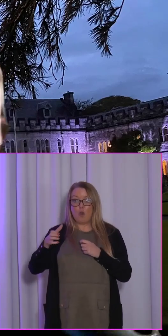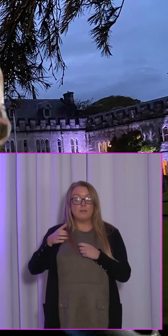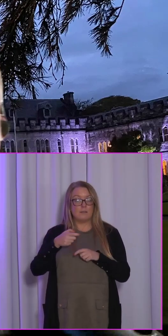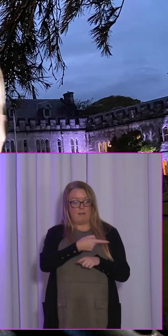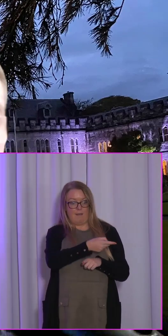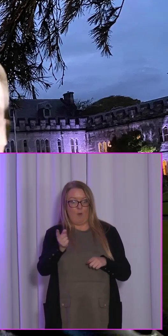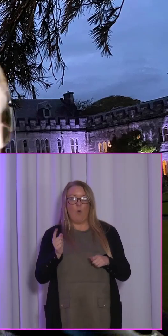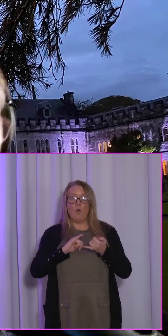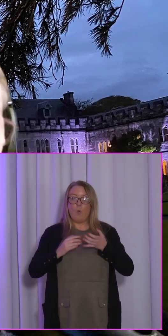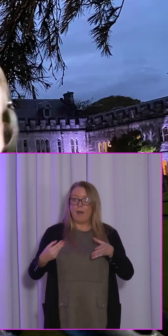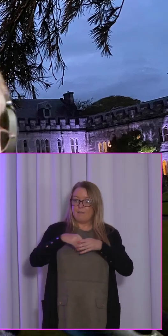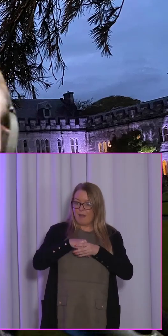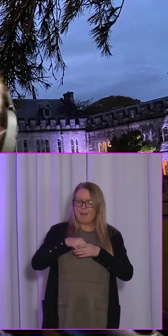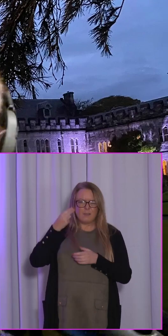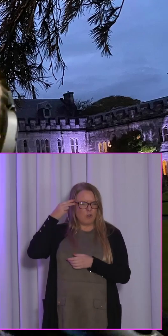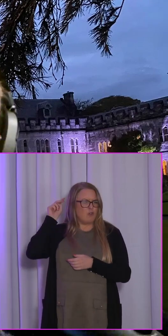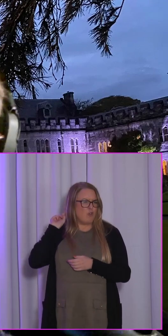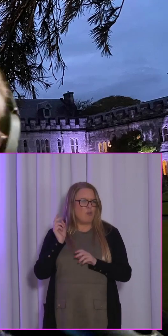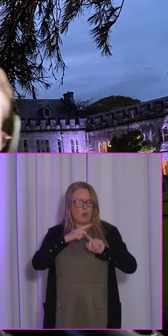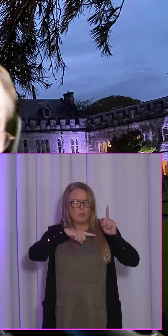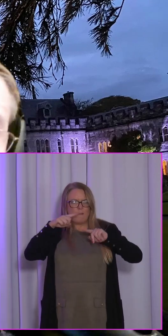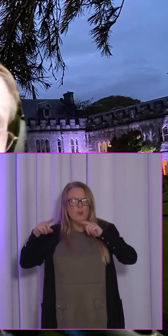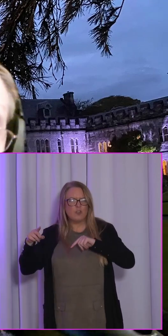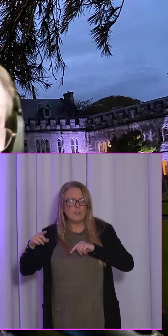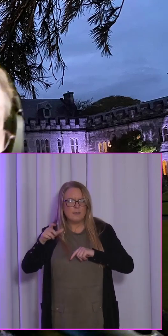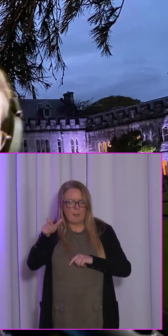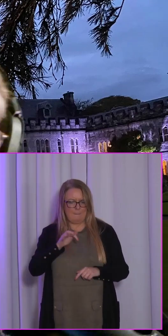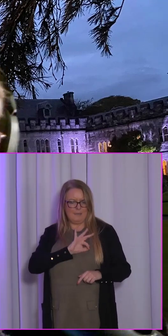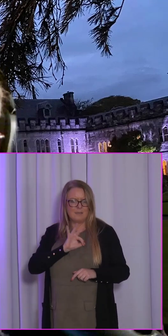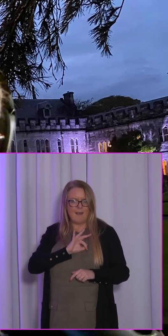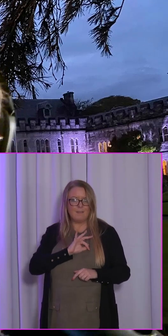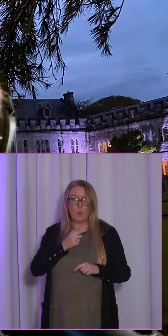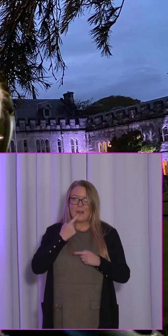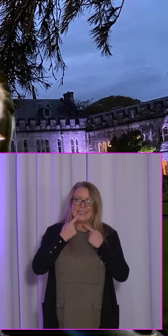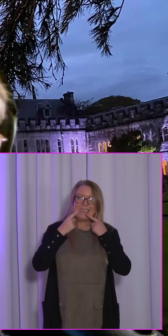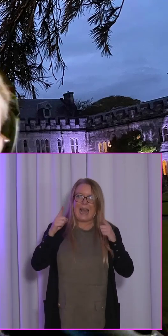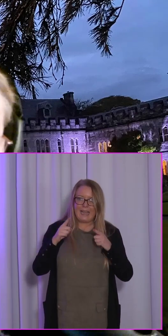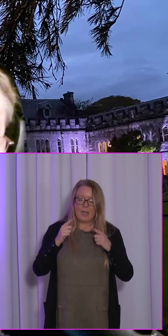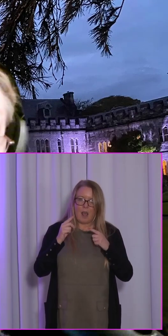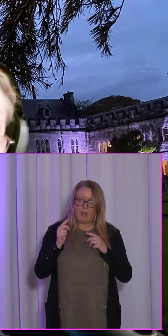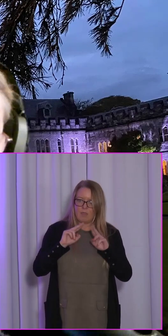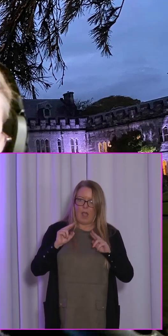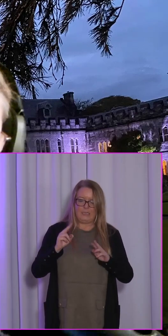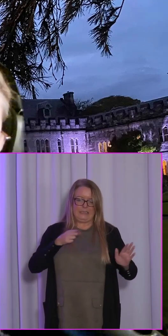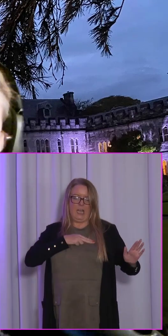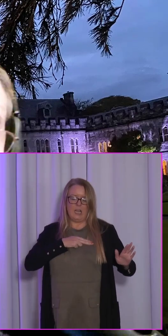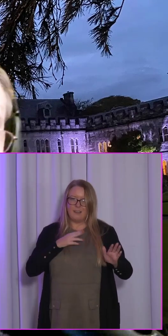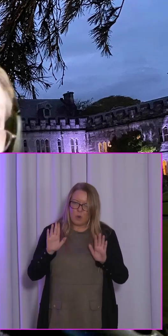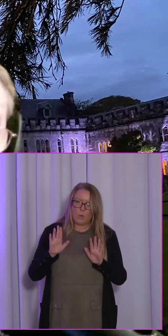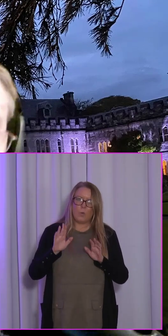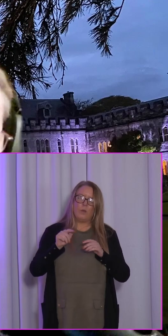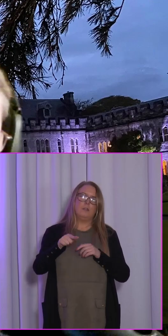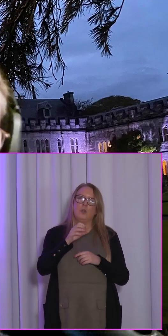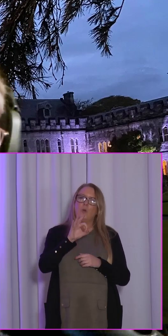not only just saying it, we're being it. I'm also on the Coimisiún Meán, working on their Gender